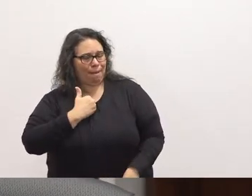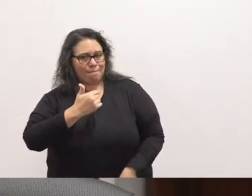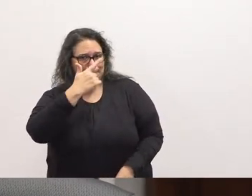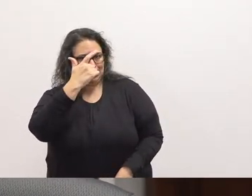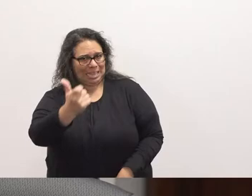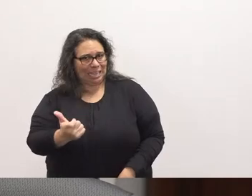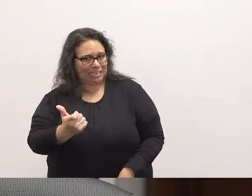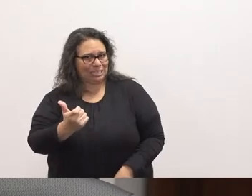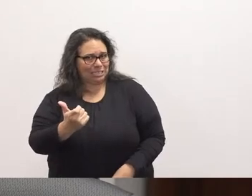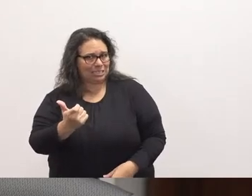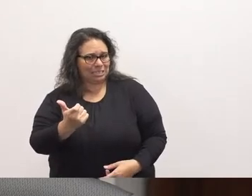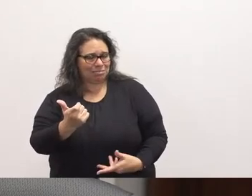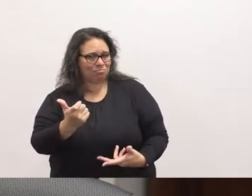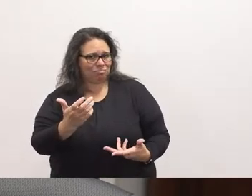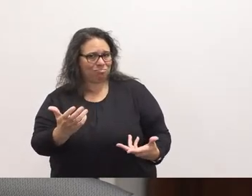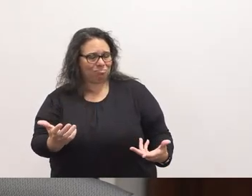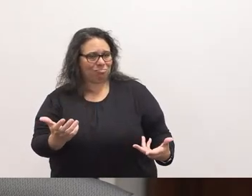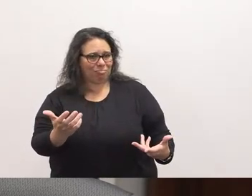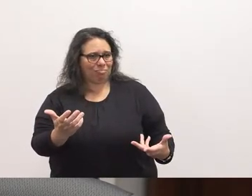of our